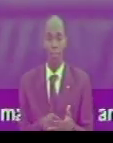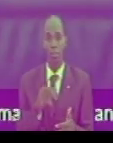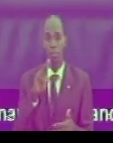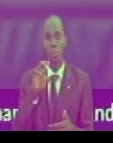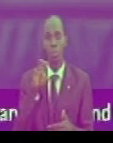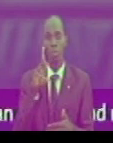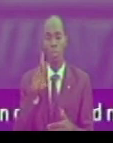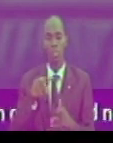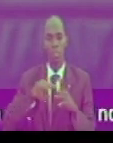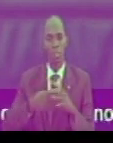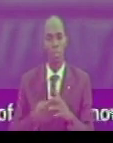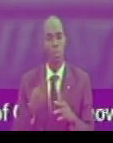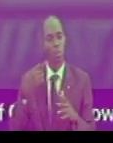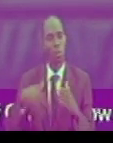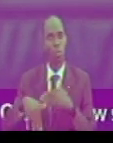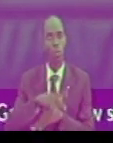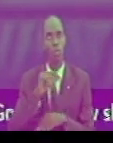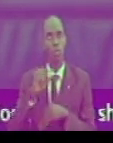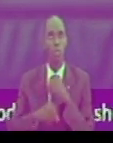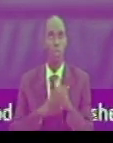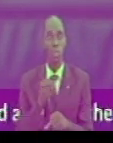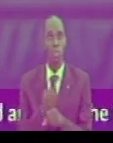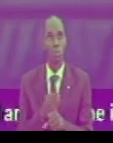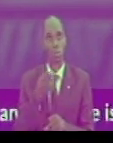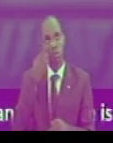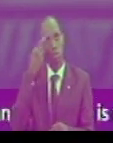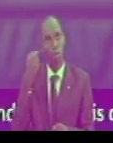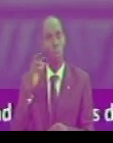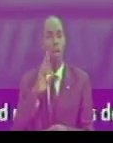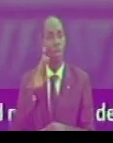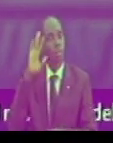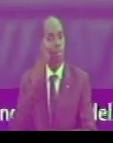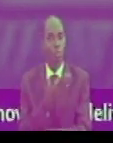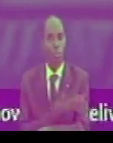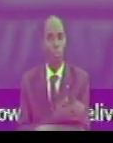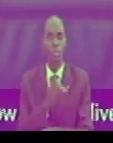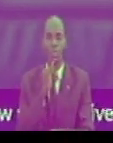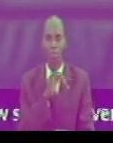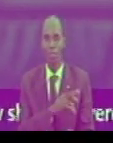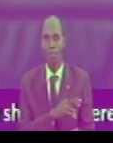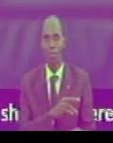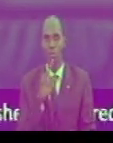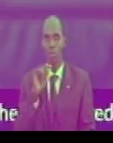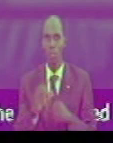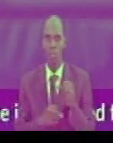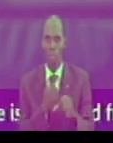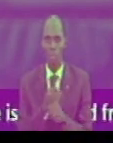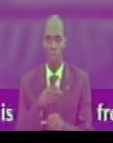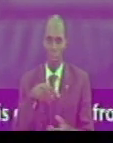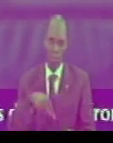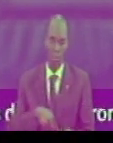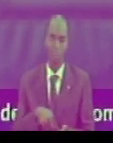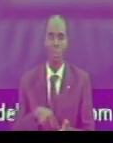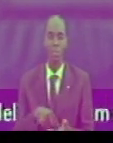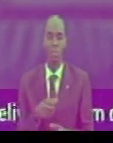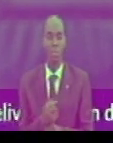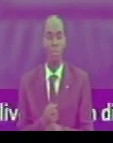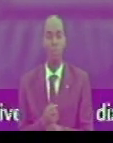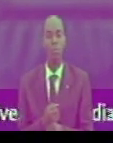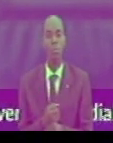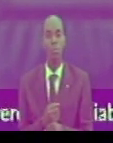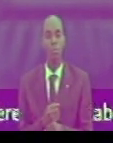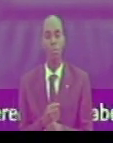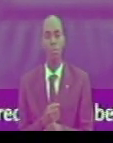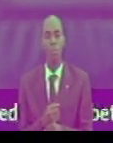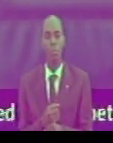year. I am Sister Akanmu Odinakachukwu Precious.